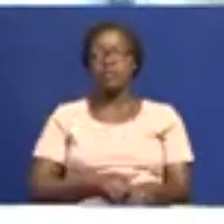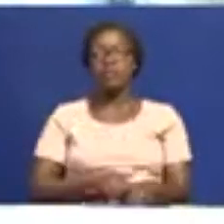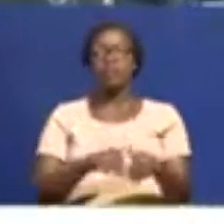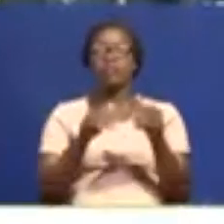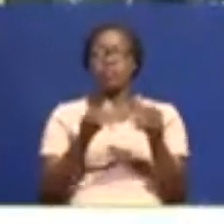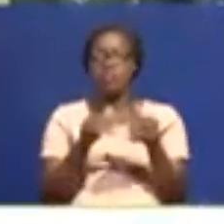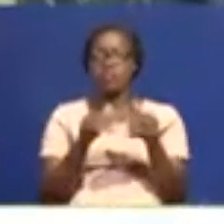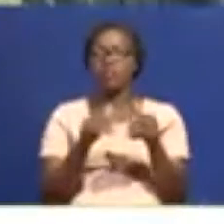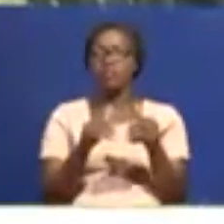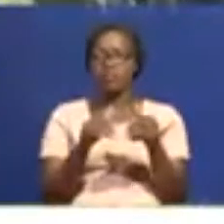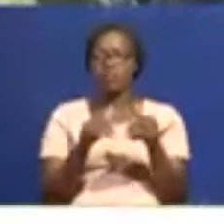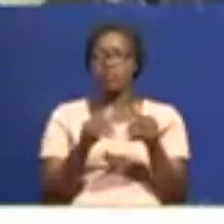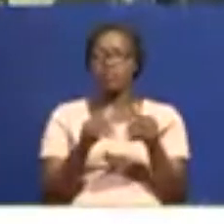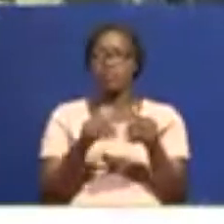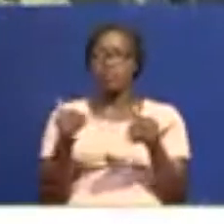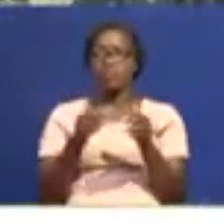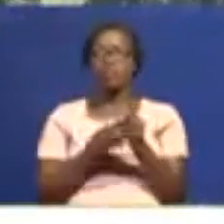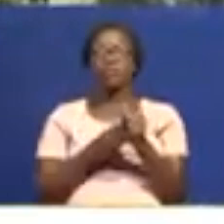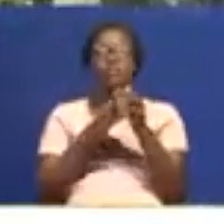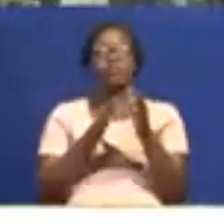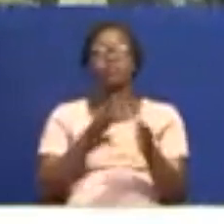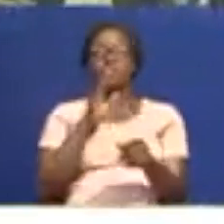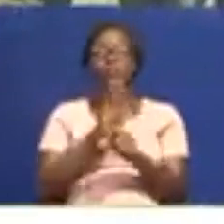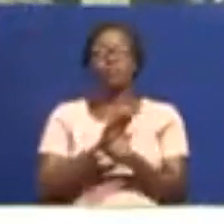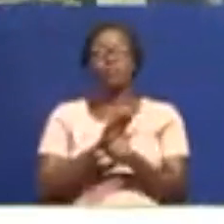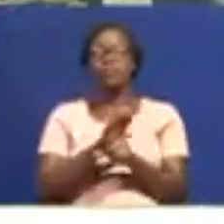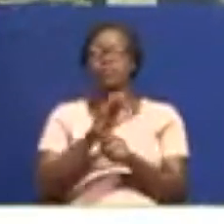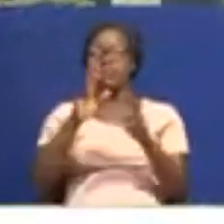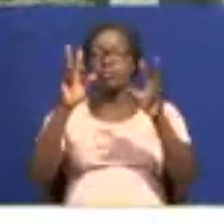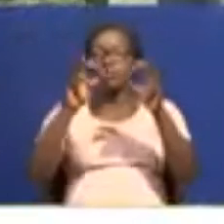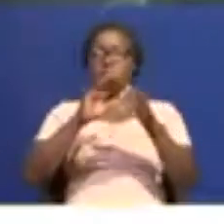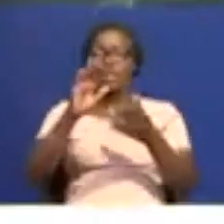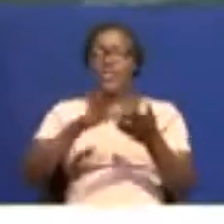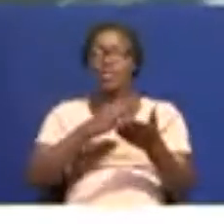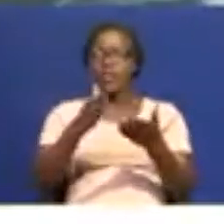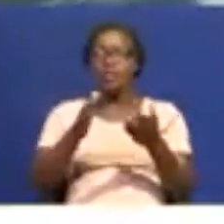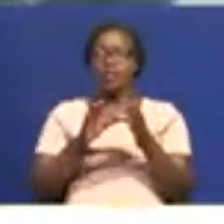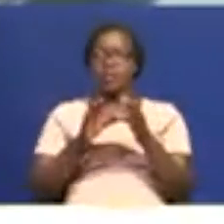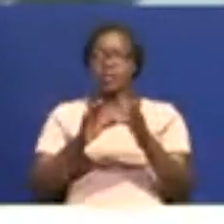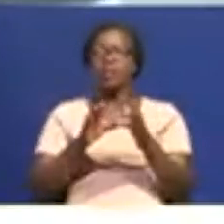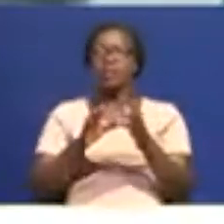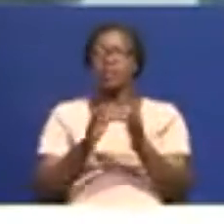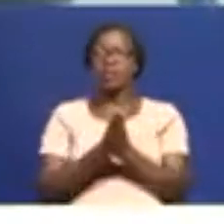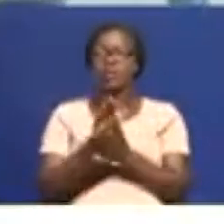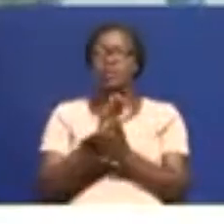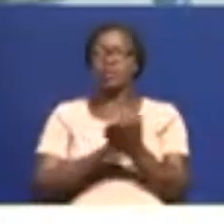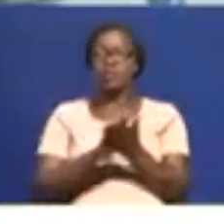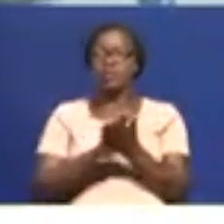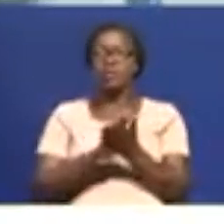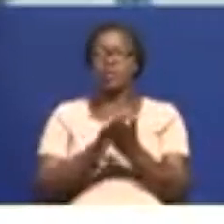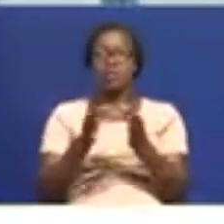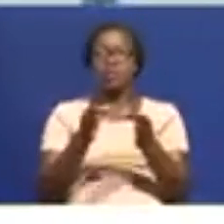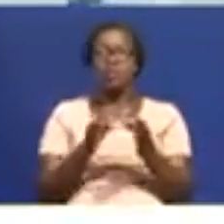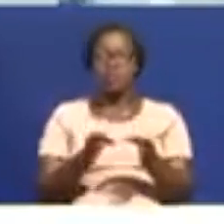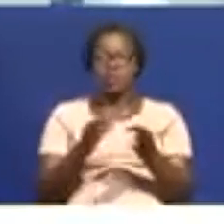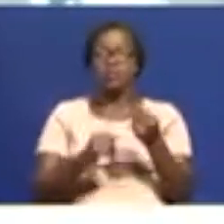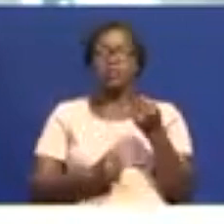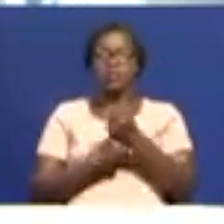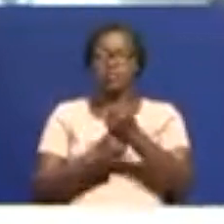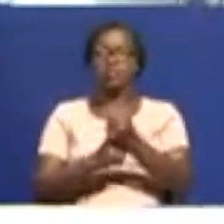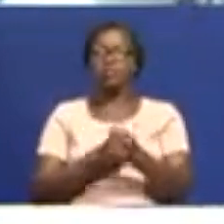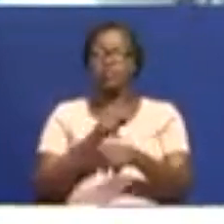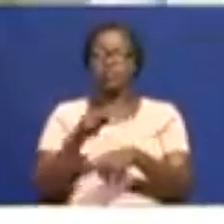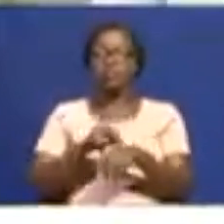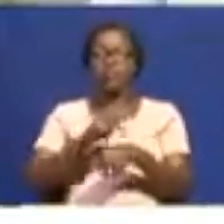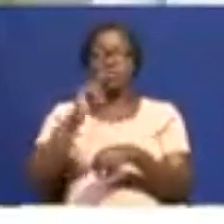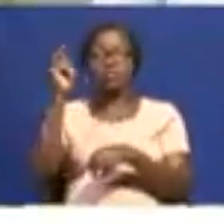this. Other leaders pledged to table a motion in Parliament to push for the establishment of a kitty to assist children of national heroes and